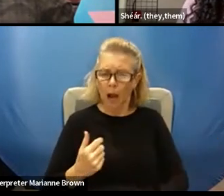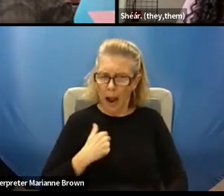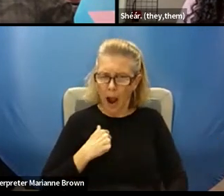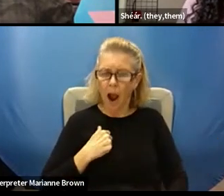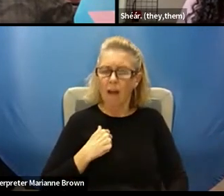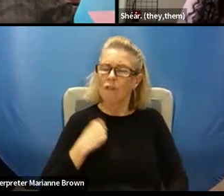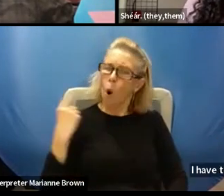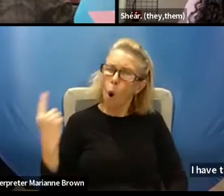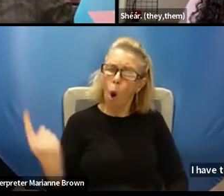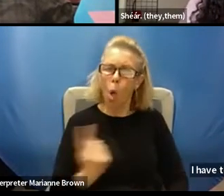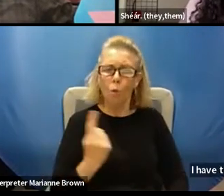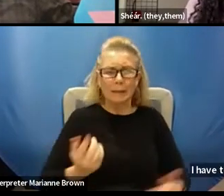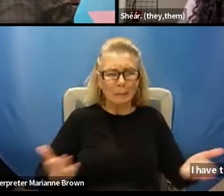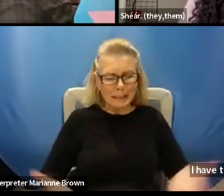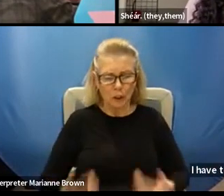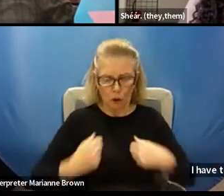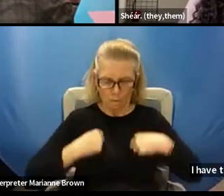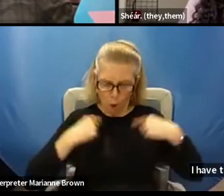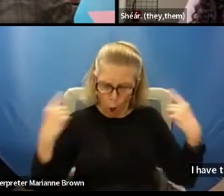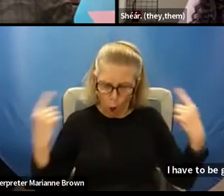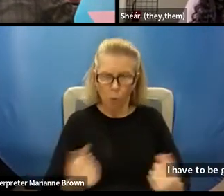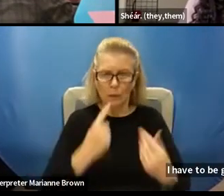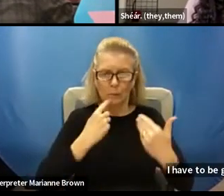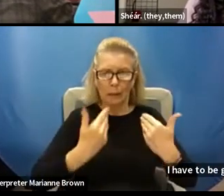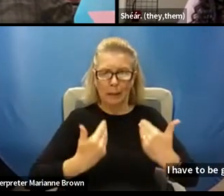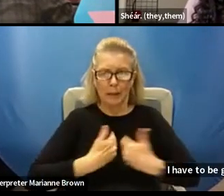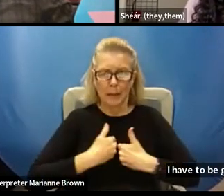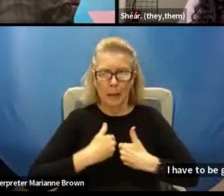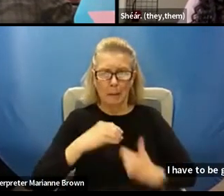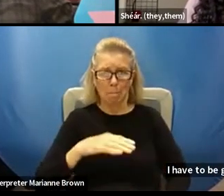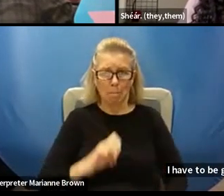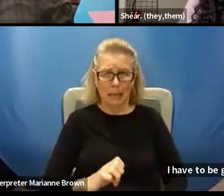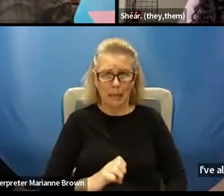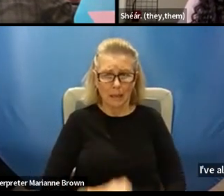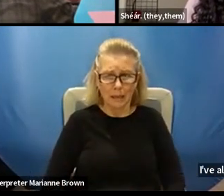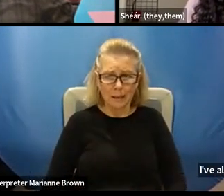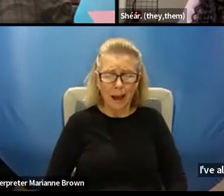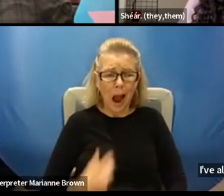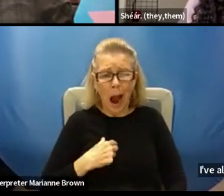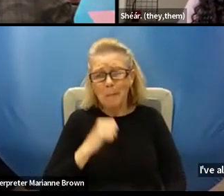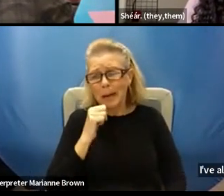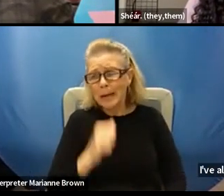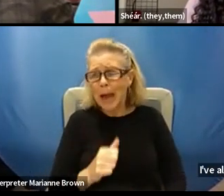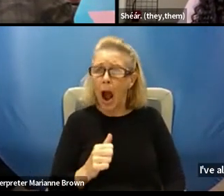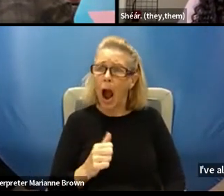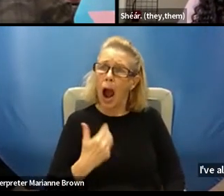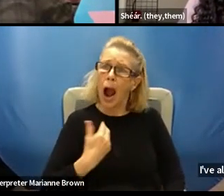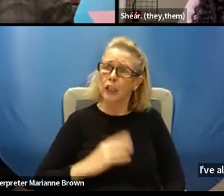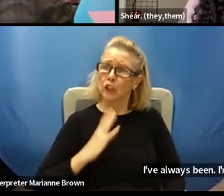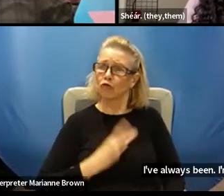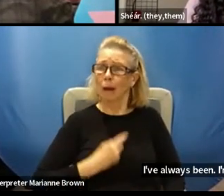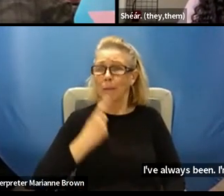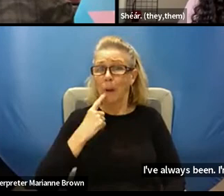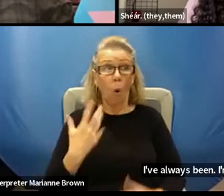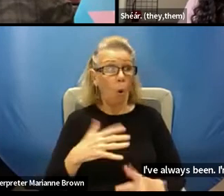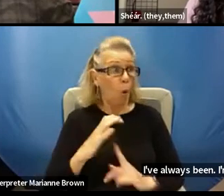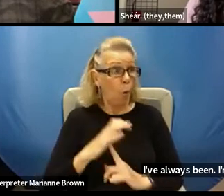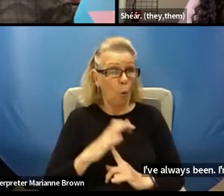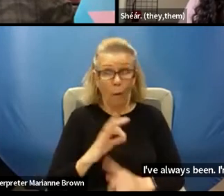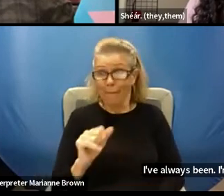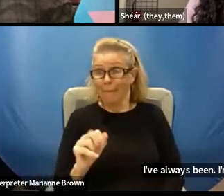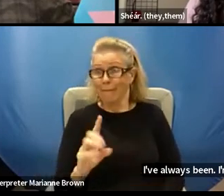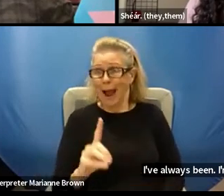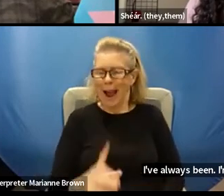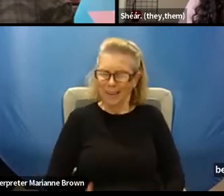I've always been me. I'm not here because it's a fad. People before me are not here because it's a fad.